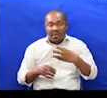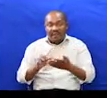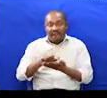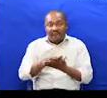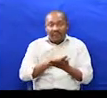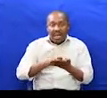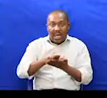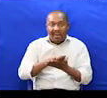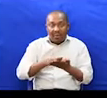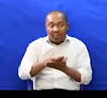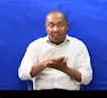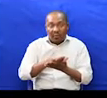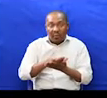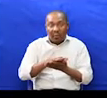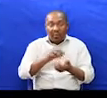fundamental particle.